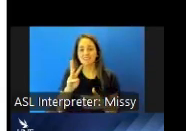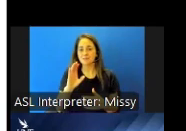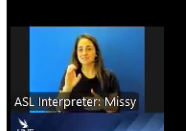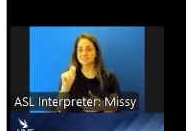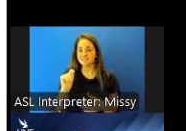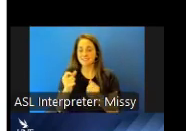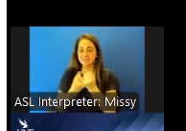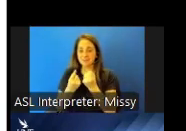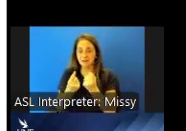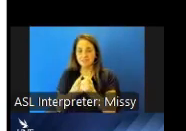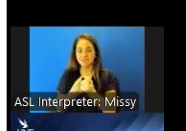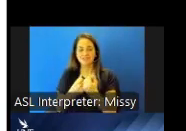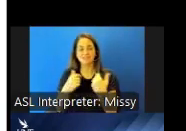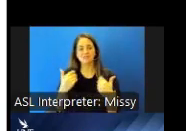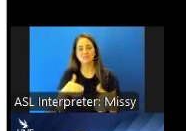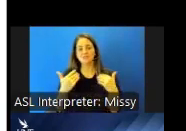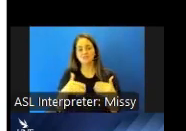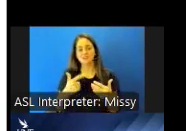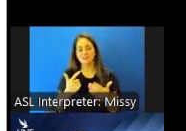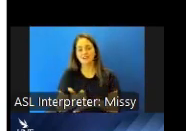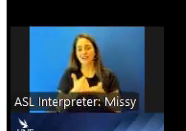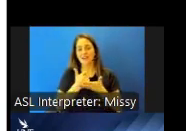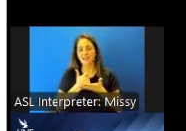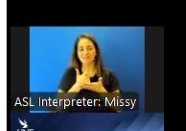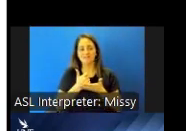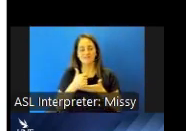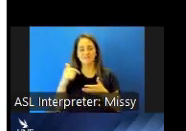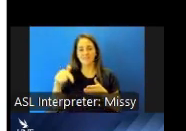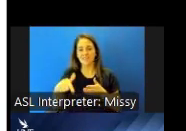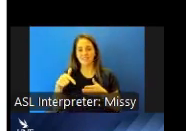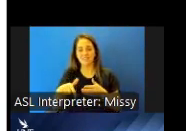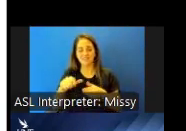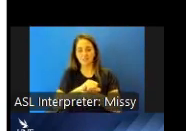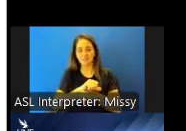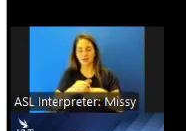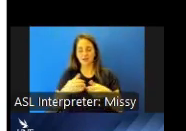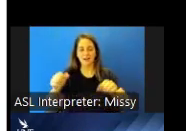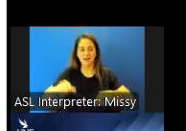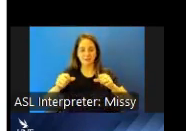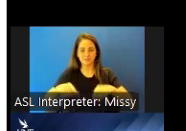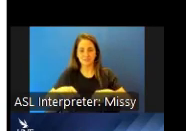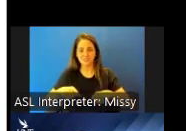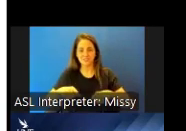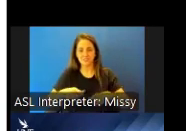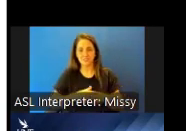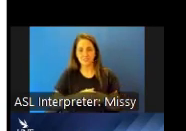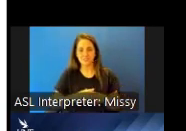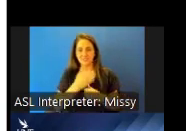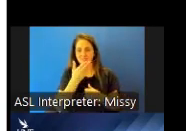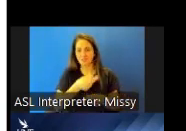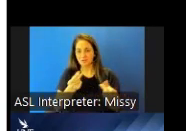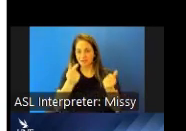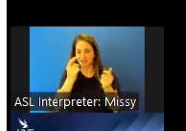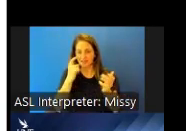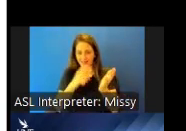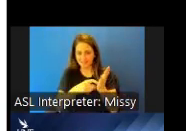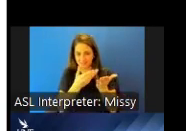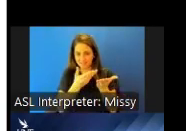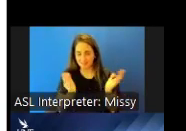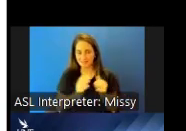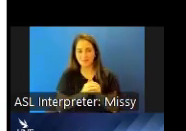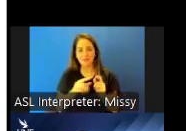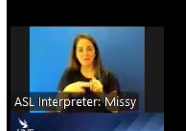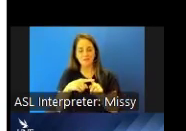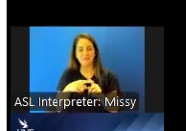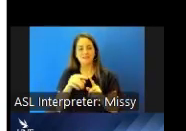WCET sponsors. They really help make much of what we do here possible. So quick acknowledgement to them, as well